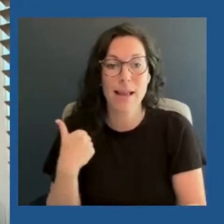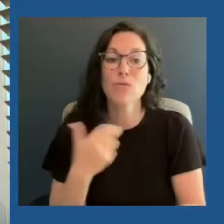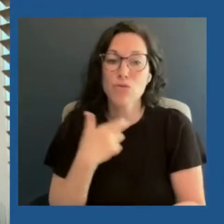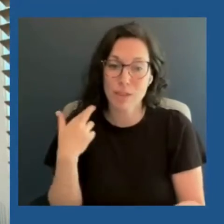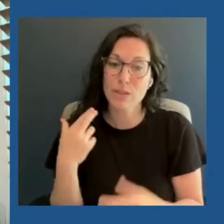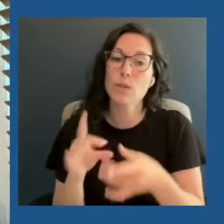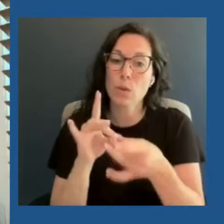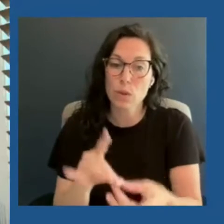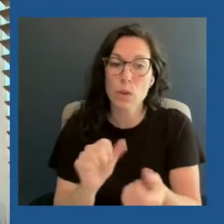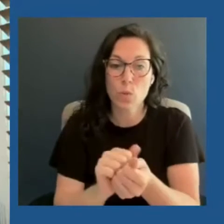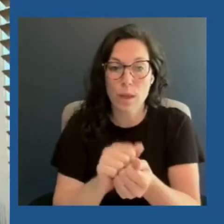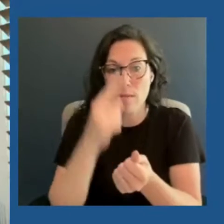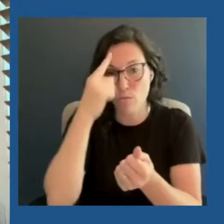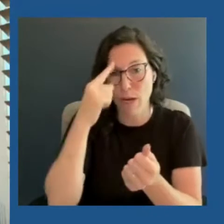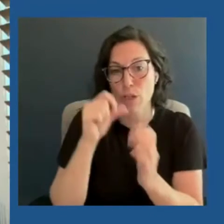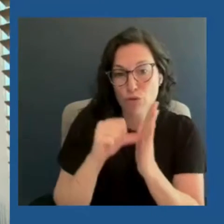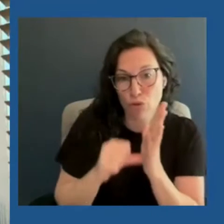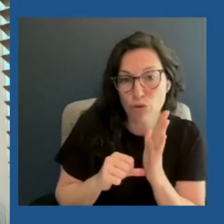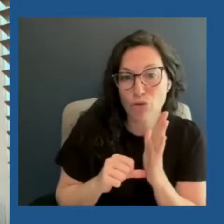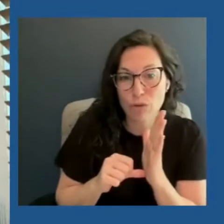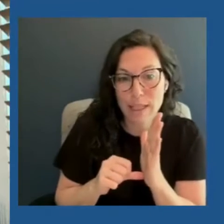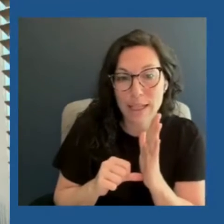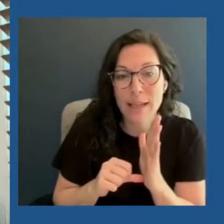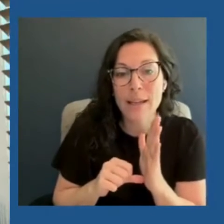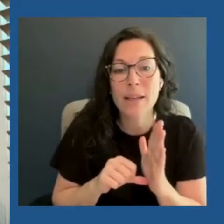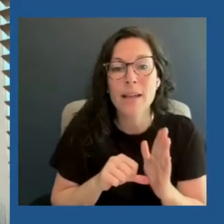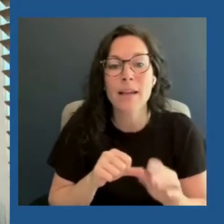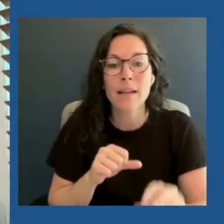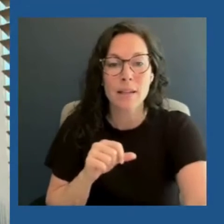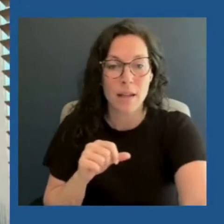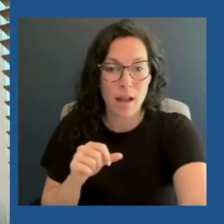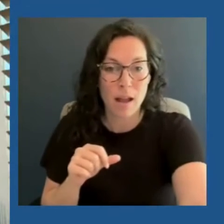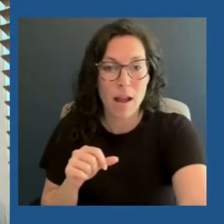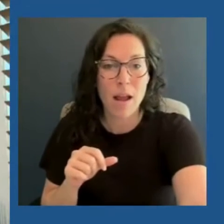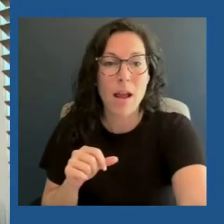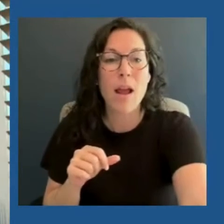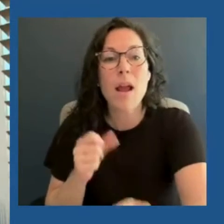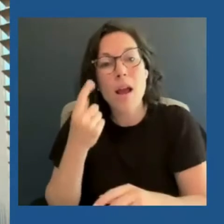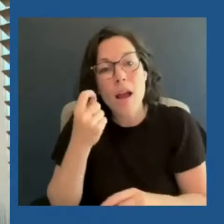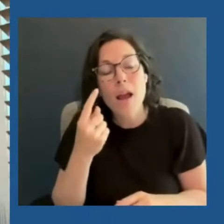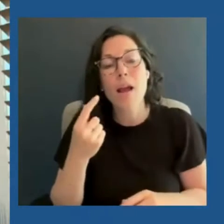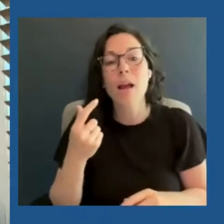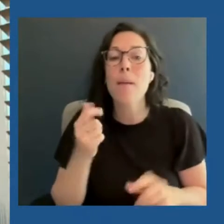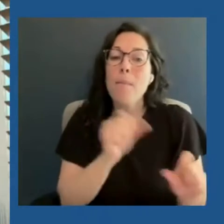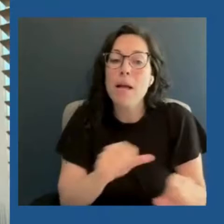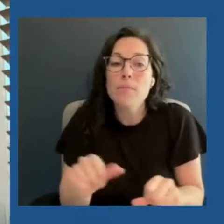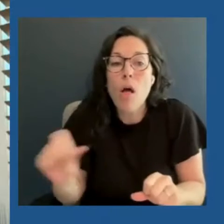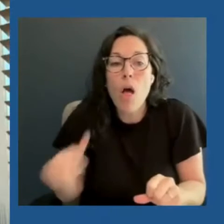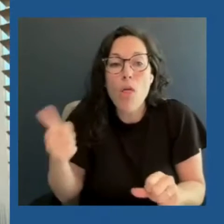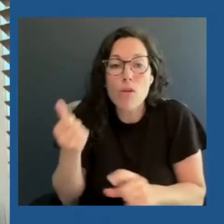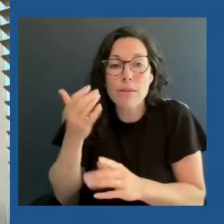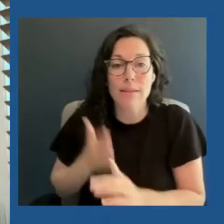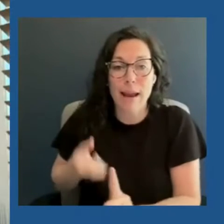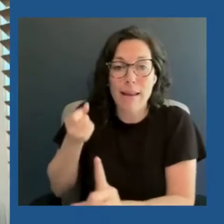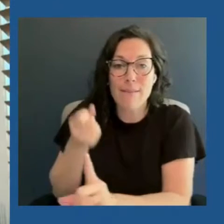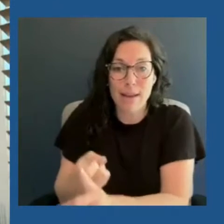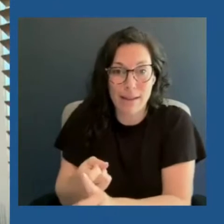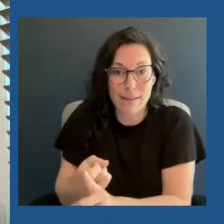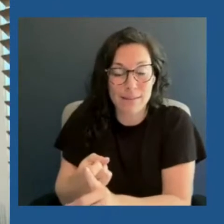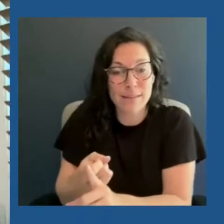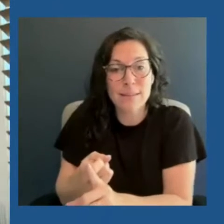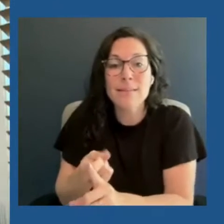procedure is being studied, other side effects not yet identified are possible, long-term benefits and side effects are not